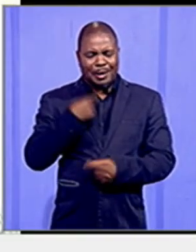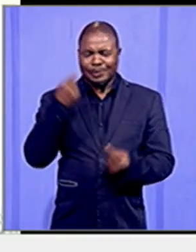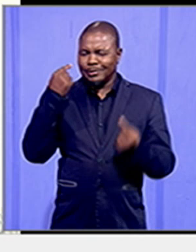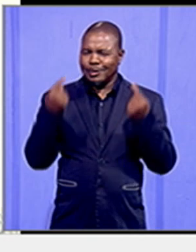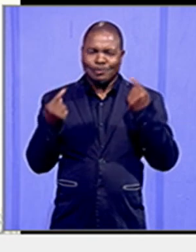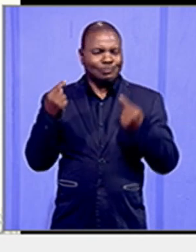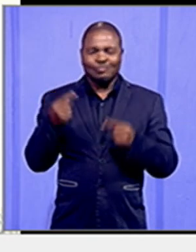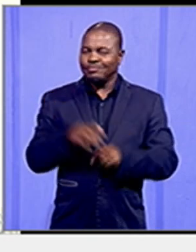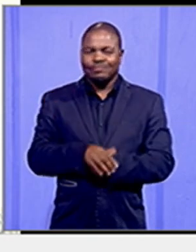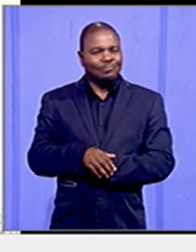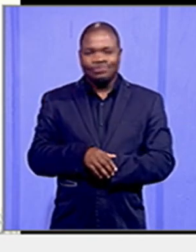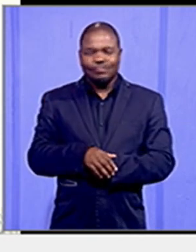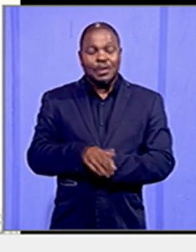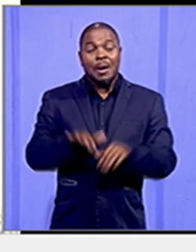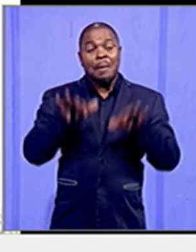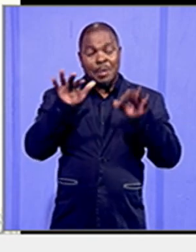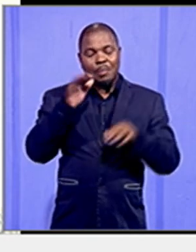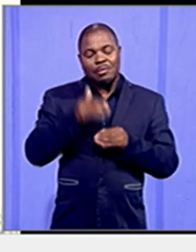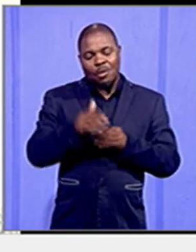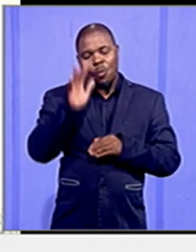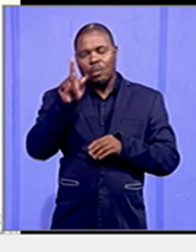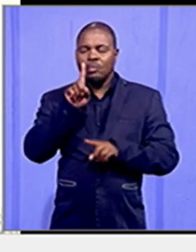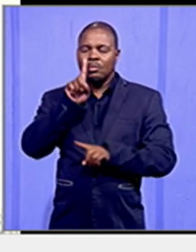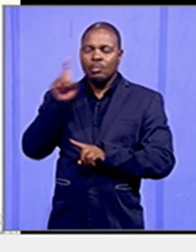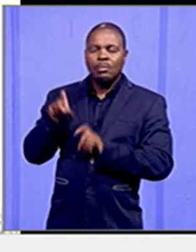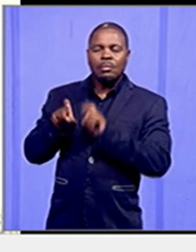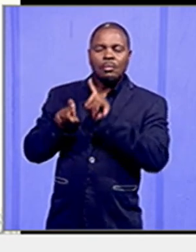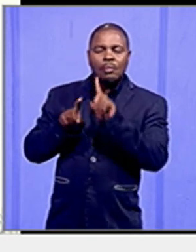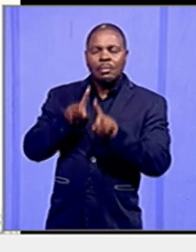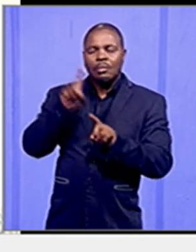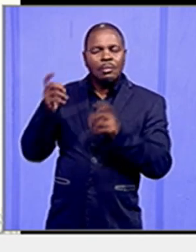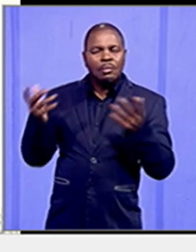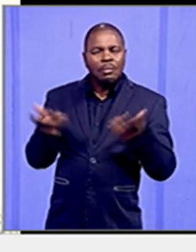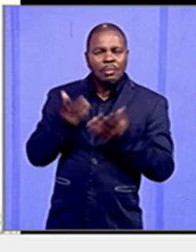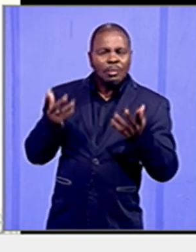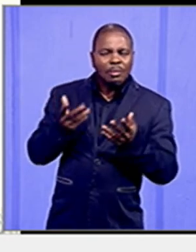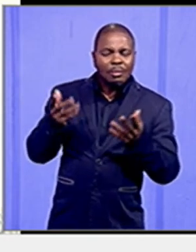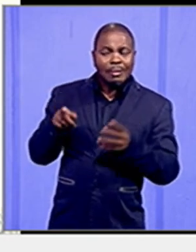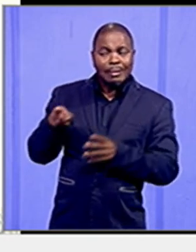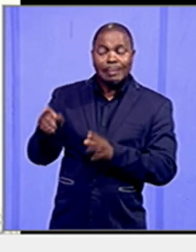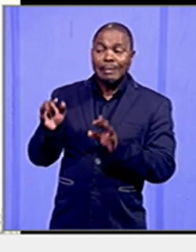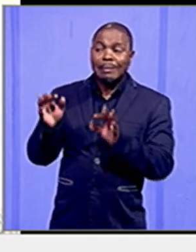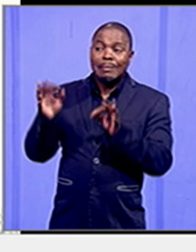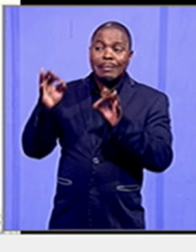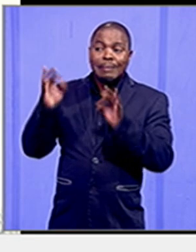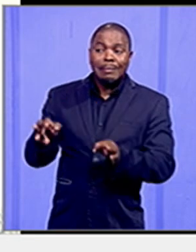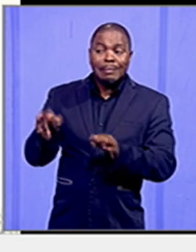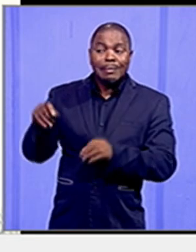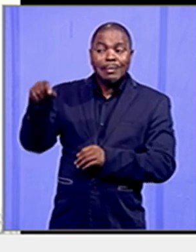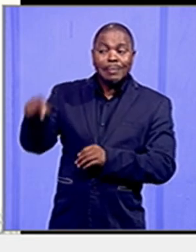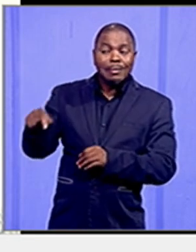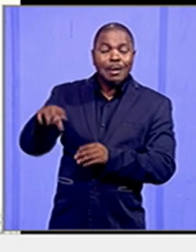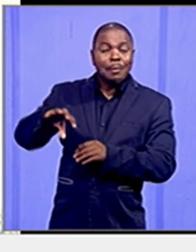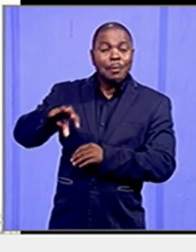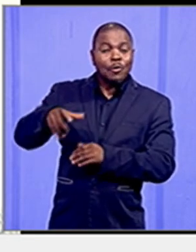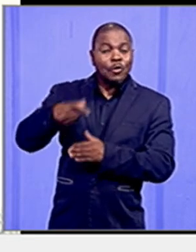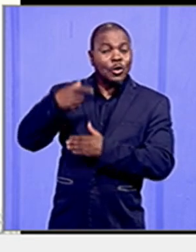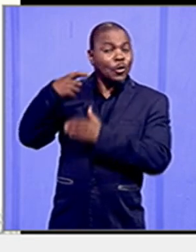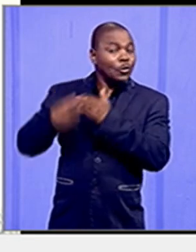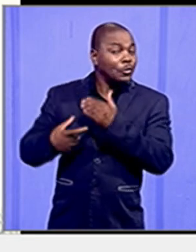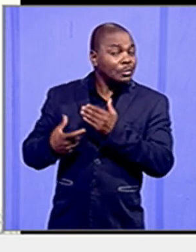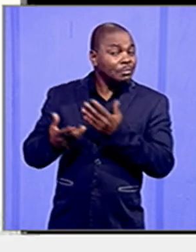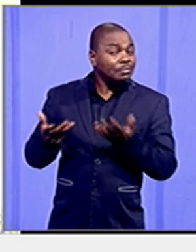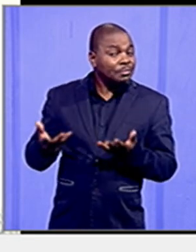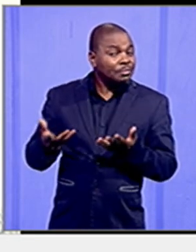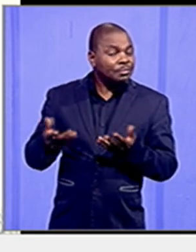that people will ask questions about the legitimacy of the provincial